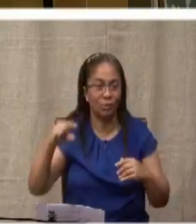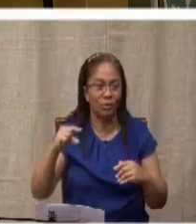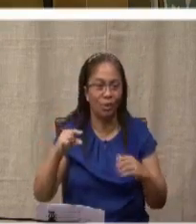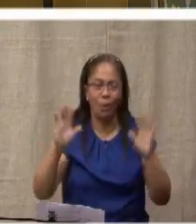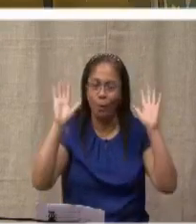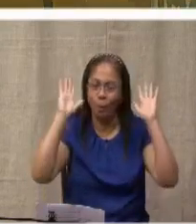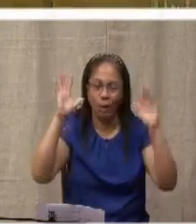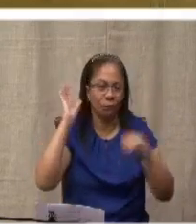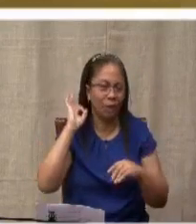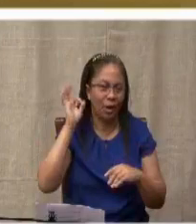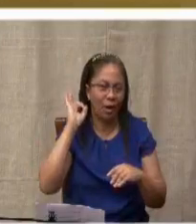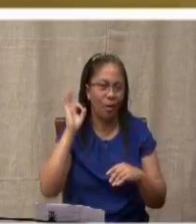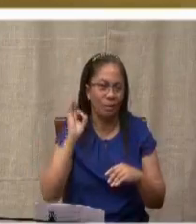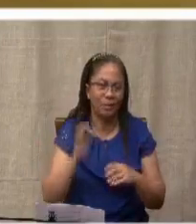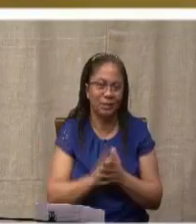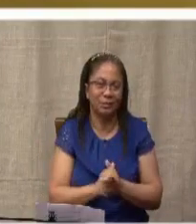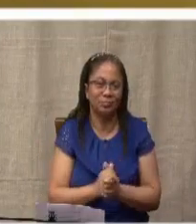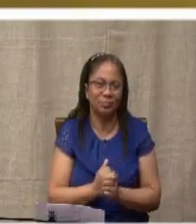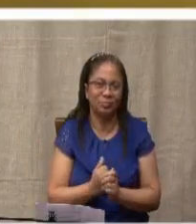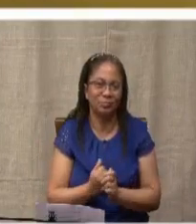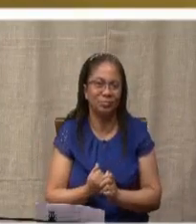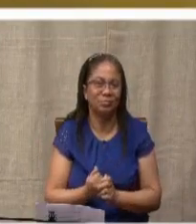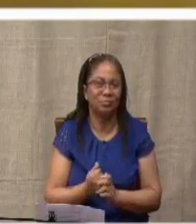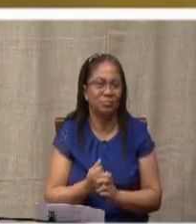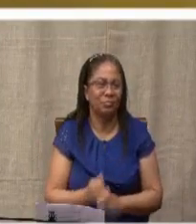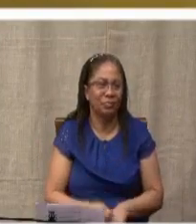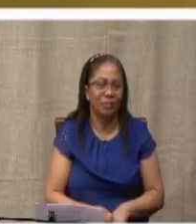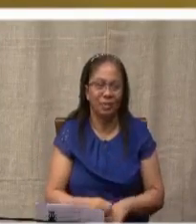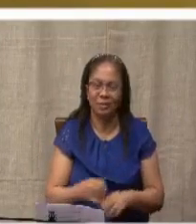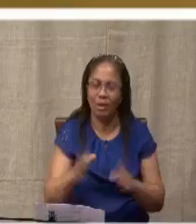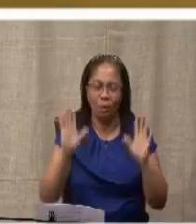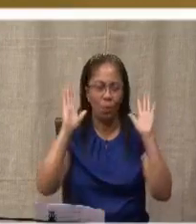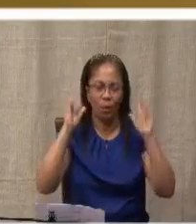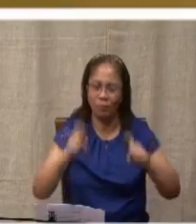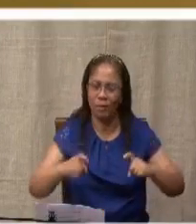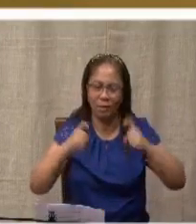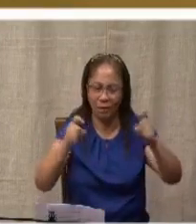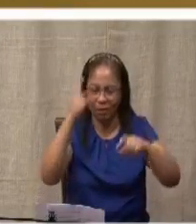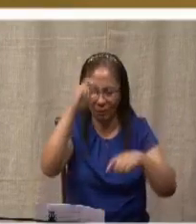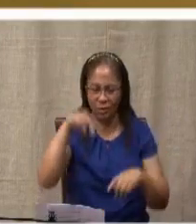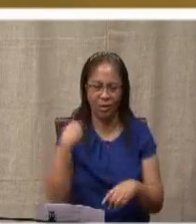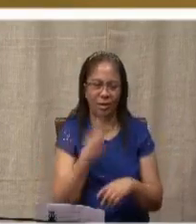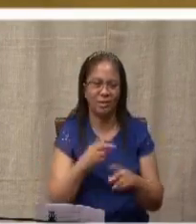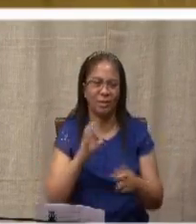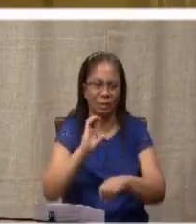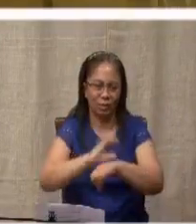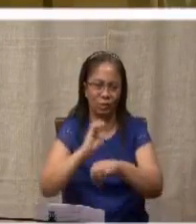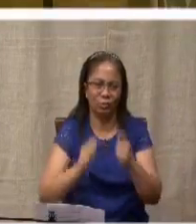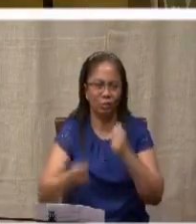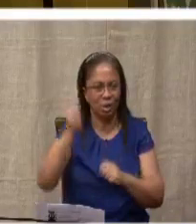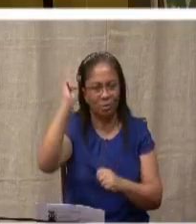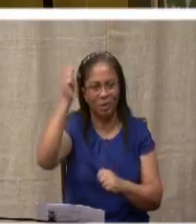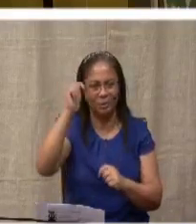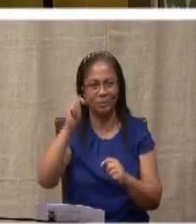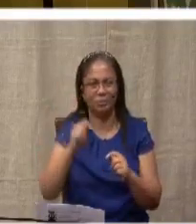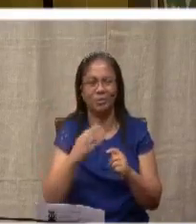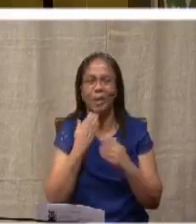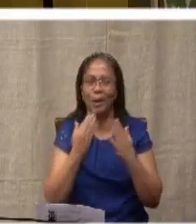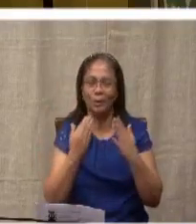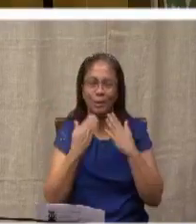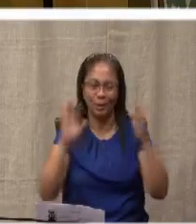wonderful homily again and for your presence here with us you are such a gift to us in this archdiocesan to the church we thank you thank